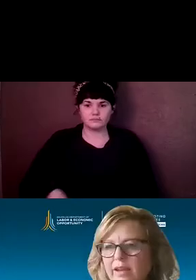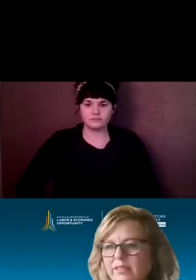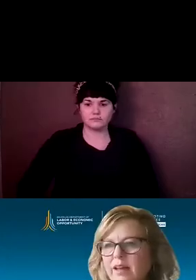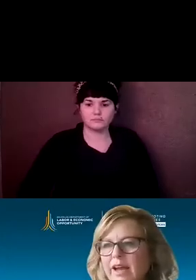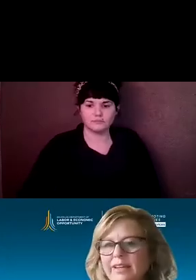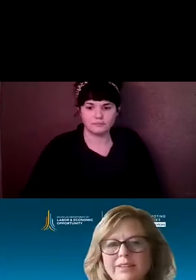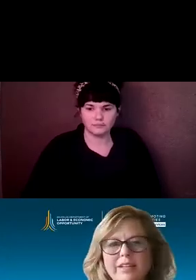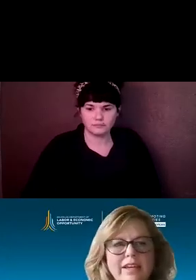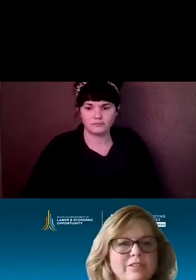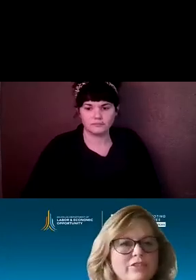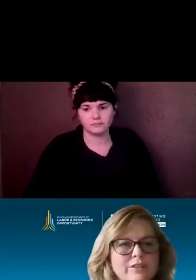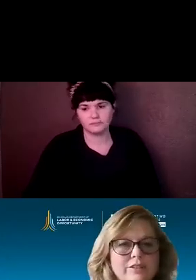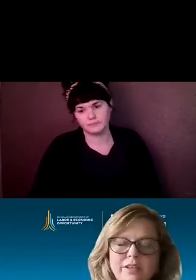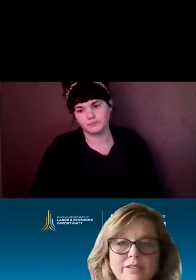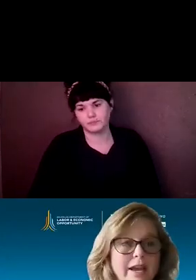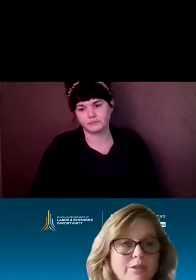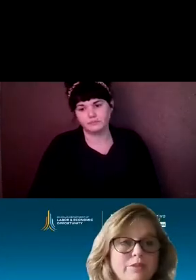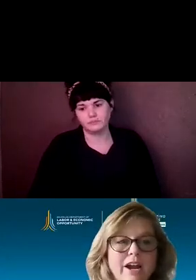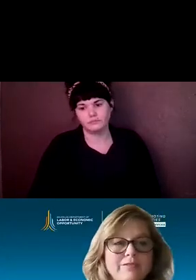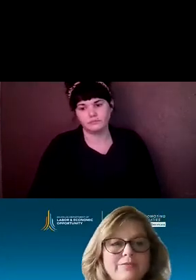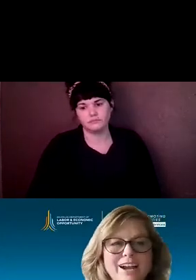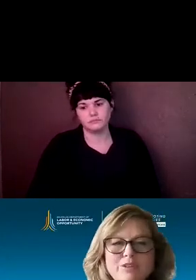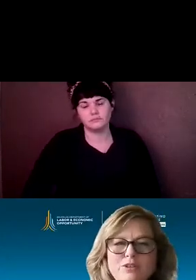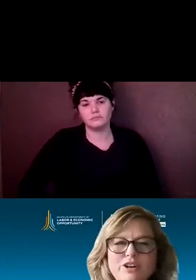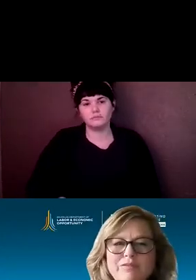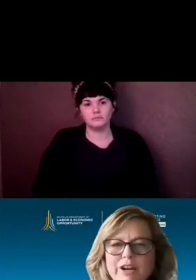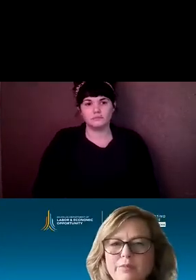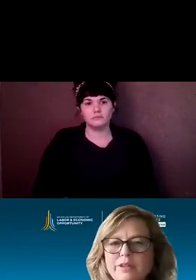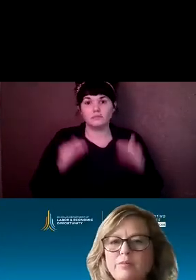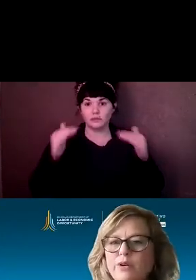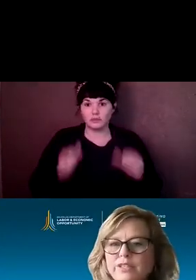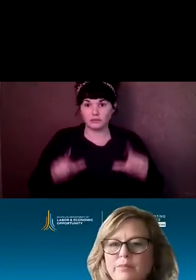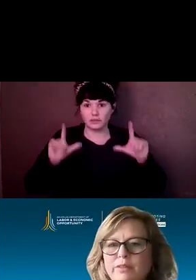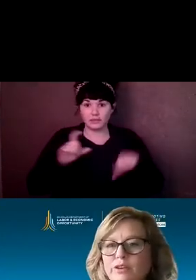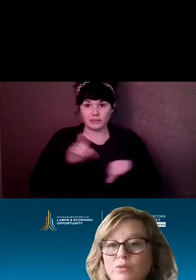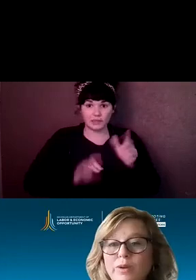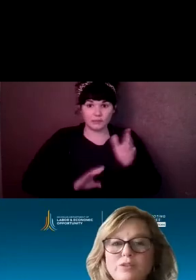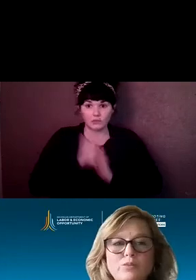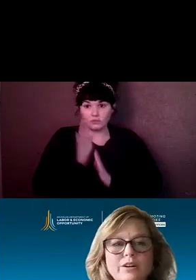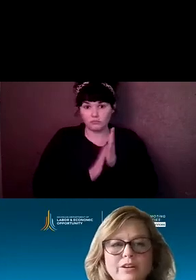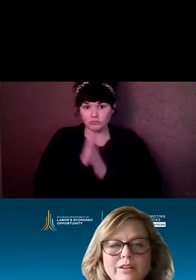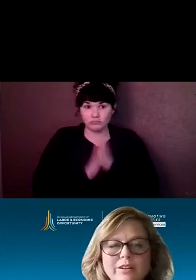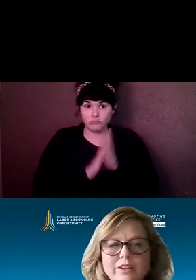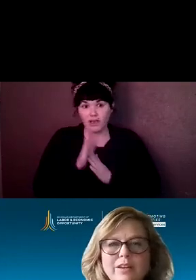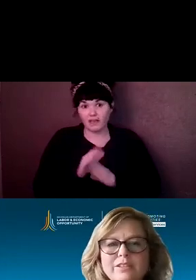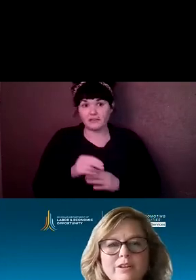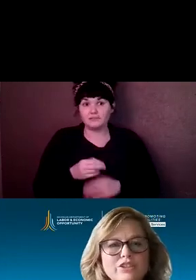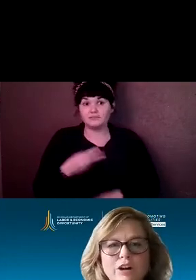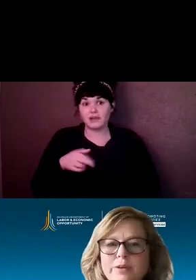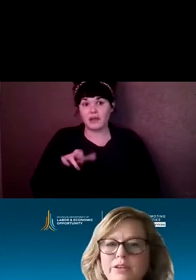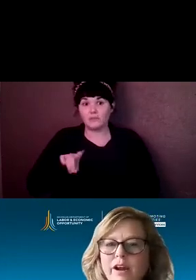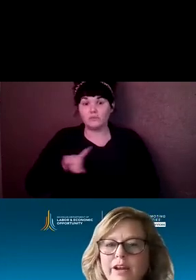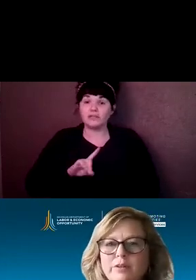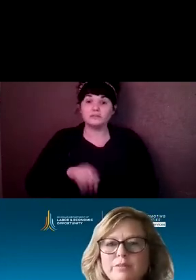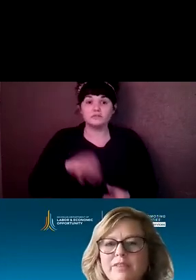The next slide is just, it's time to thrive. Hybrid work environments are poised to be the new way to work. Start